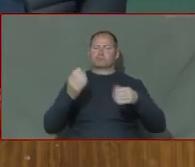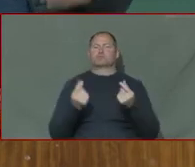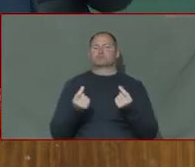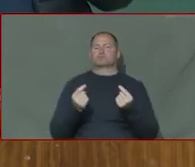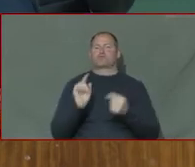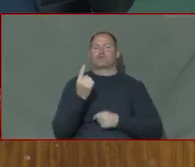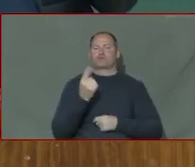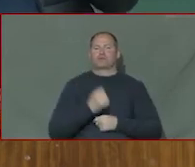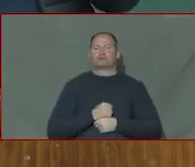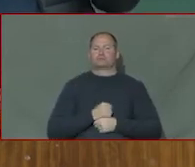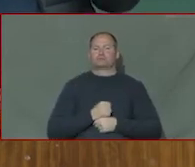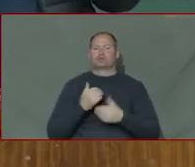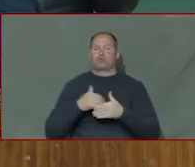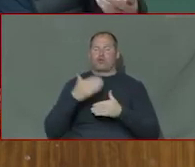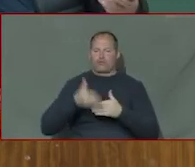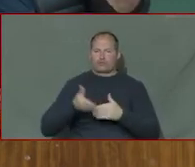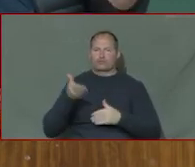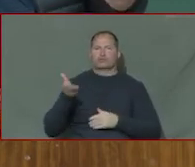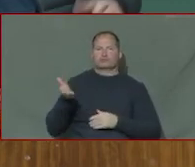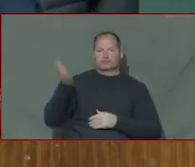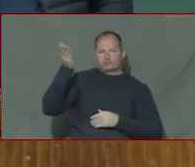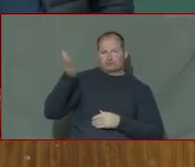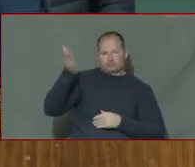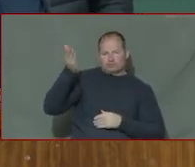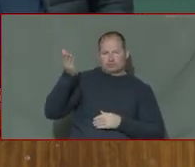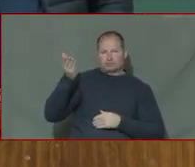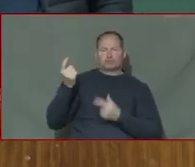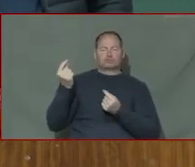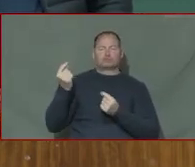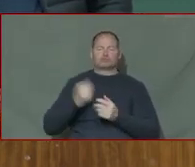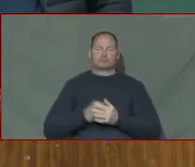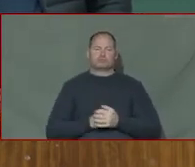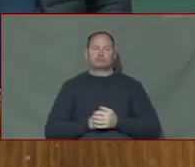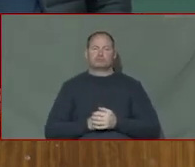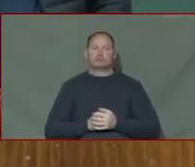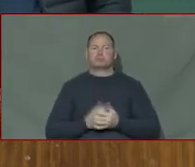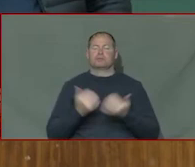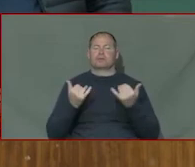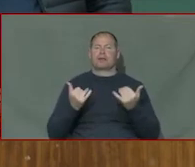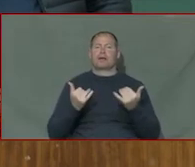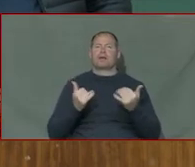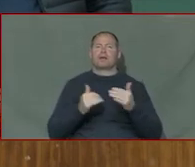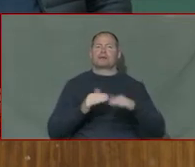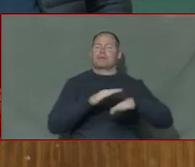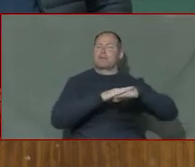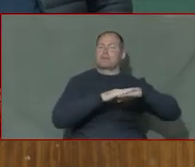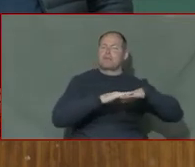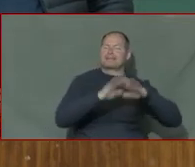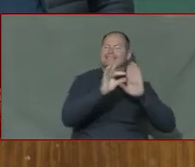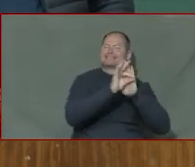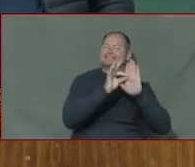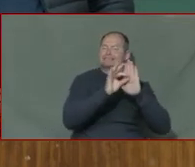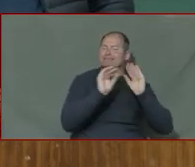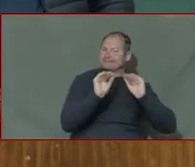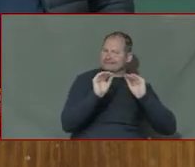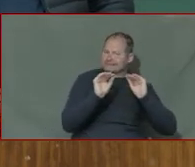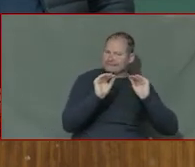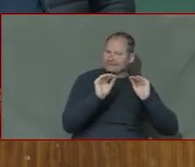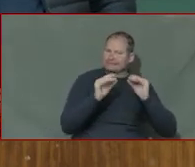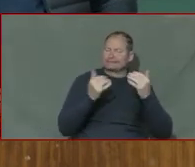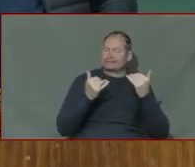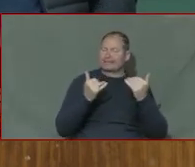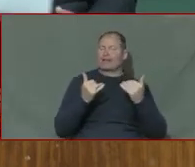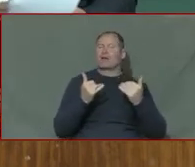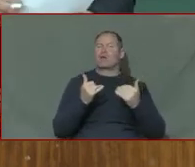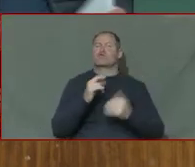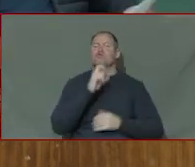for that, I want to show you that you can use the generic formulas that I've just taught you to work out the volume and the